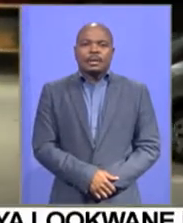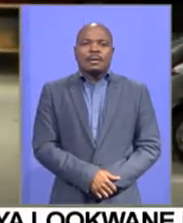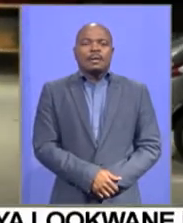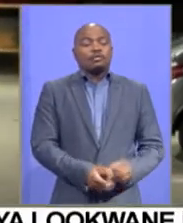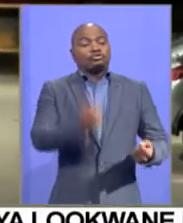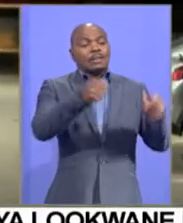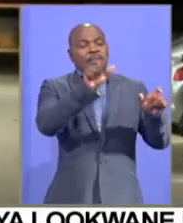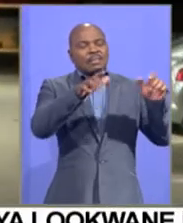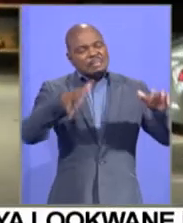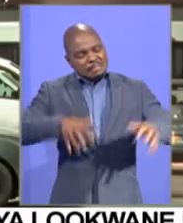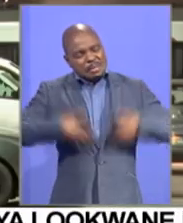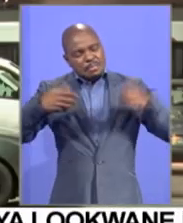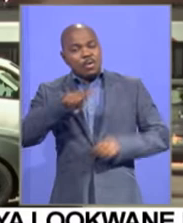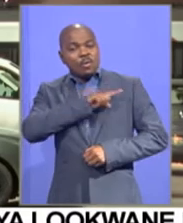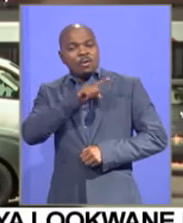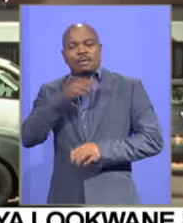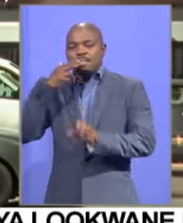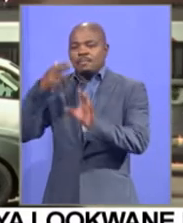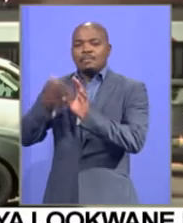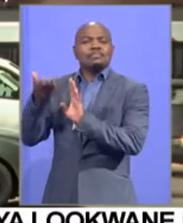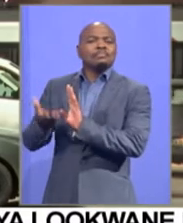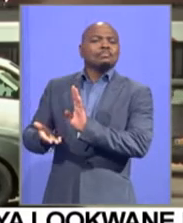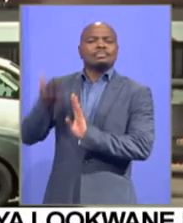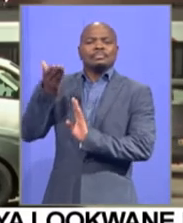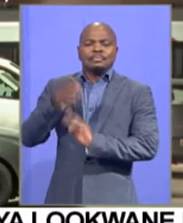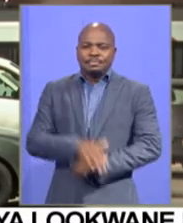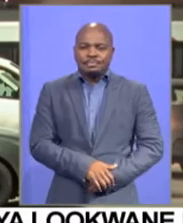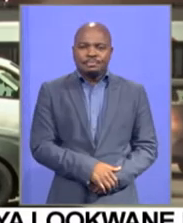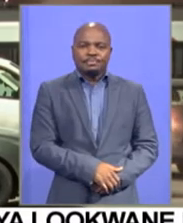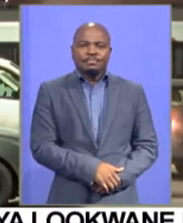Bakgweetsi ba shakgaditswe ke go okediwa ga tlhwatlhwa ya lookwane.